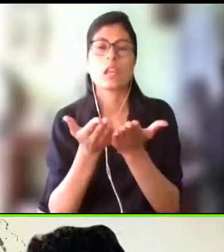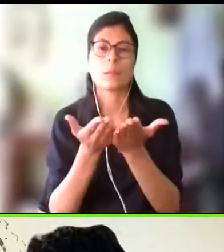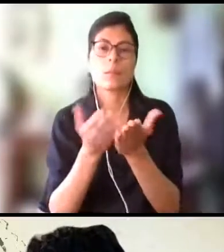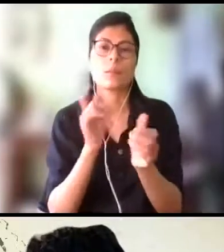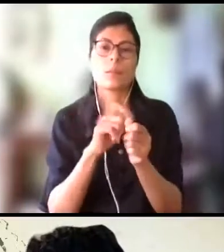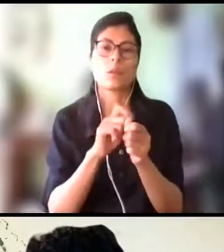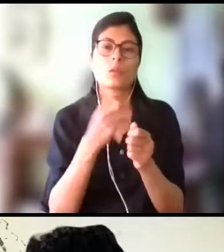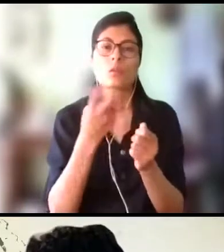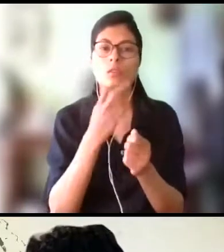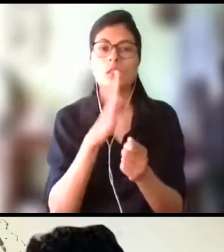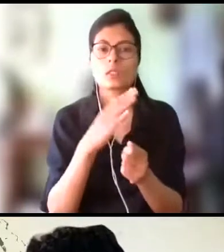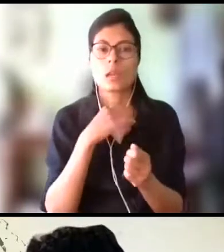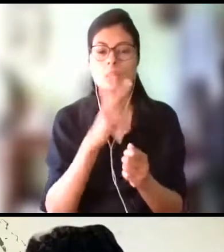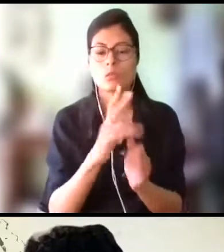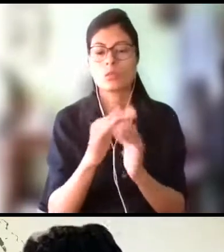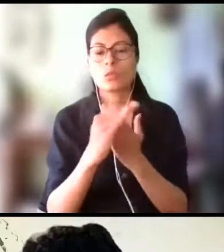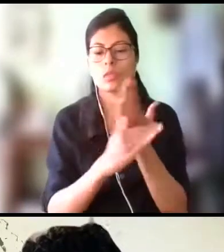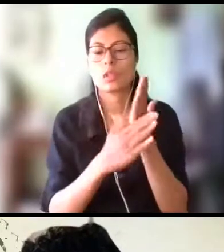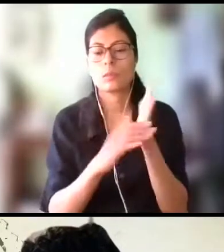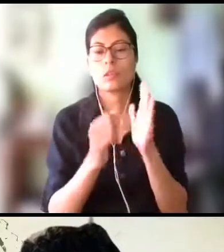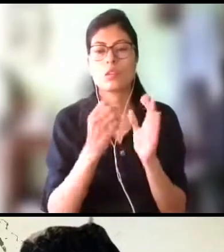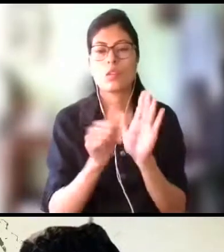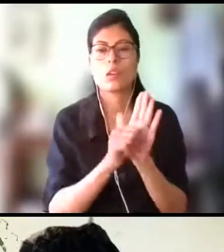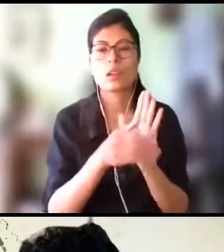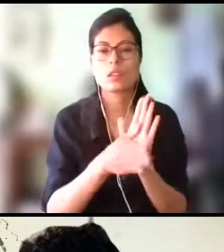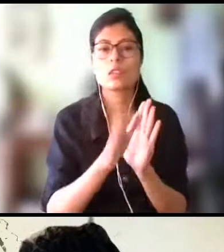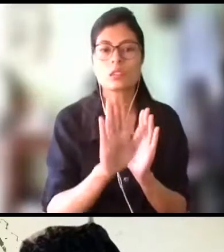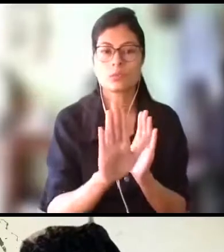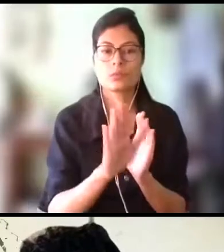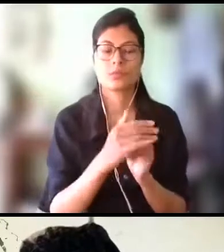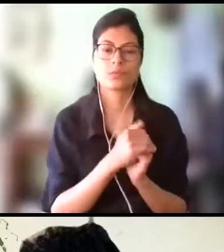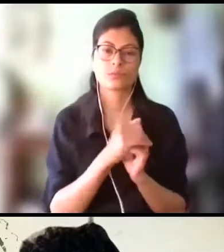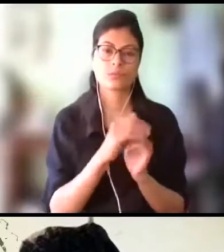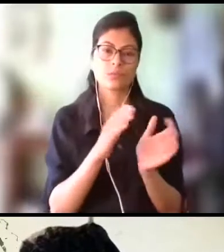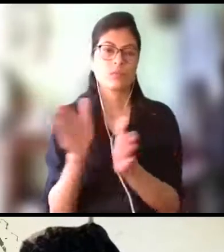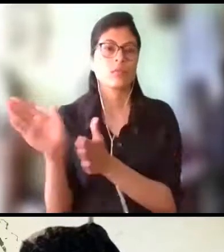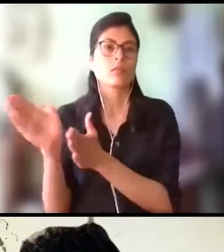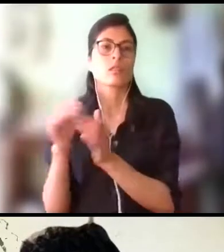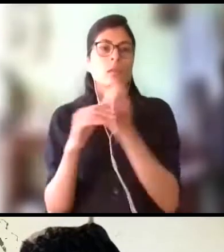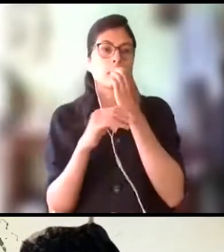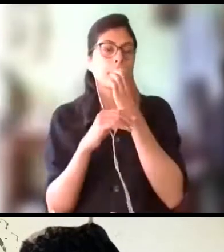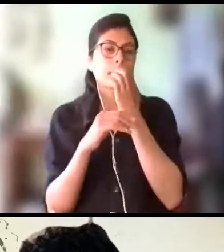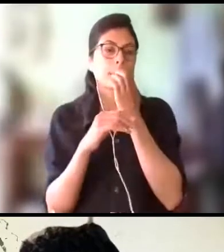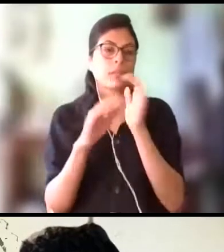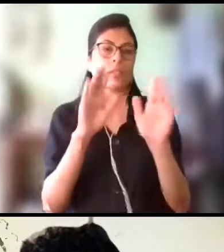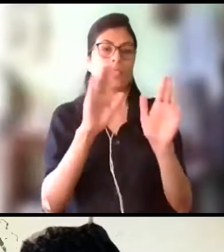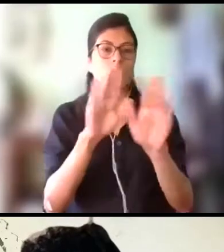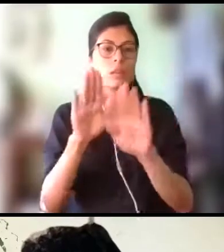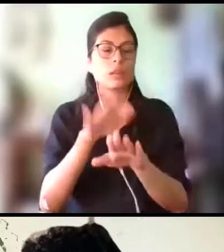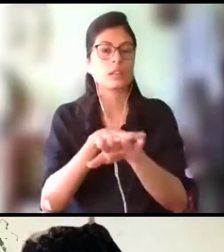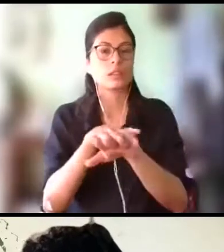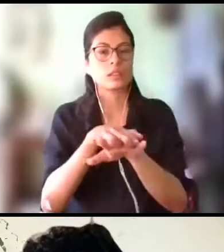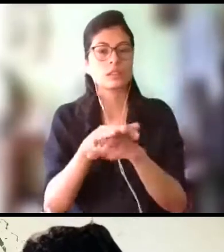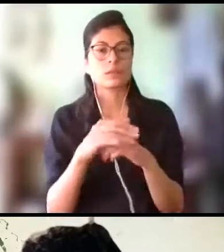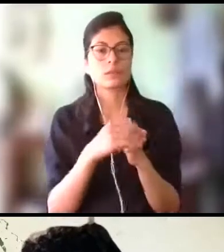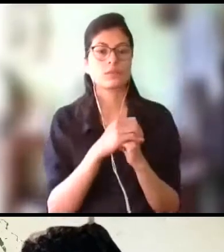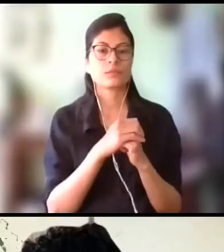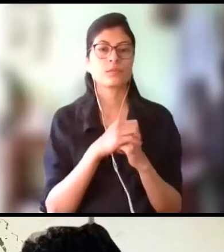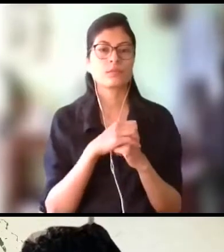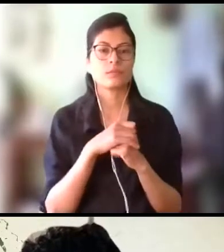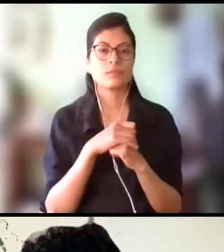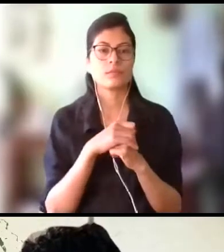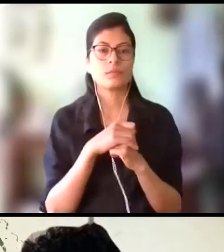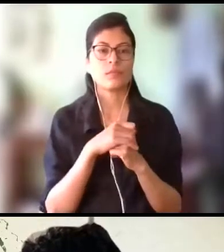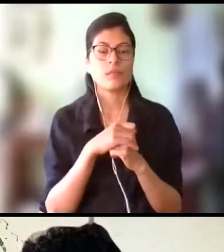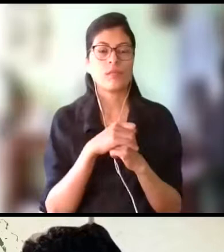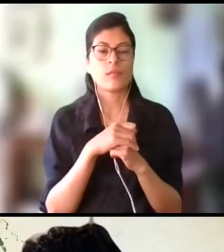Okay, perfect. Thank you for sharing, you know, all the different efforts and the collaborations that have been happening, Karen. So thank you so much for that. Iwi,